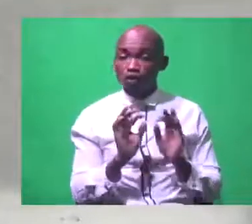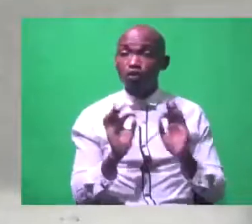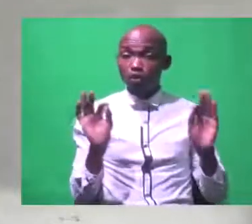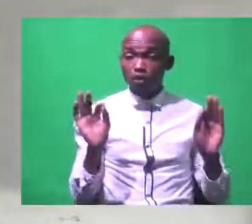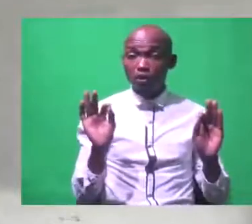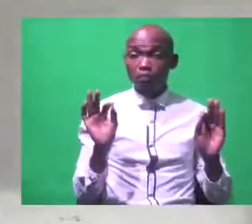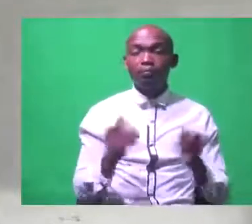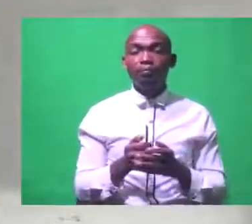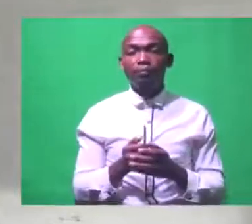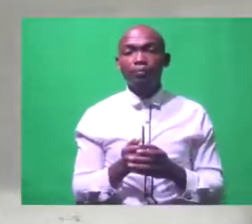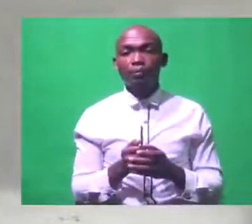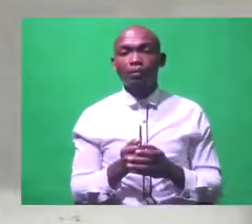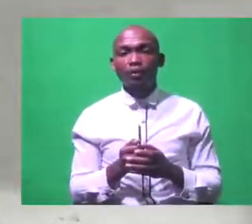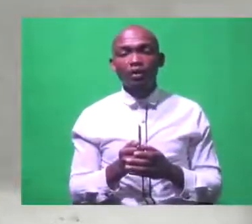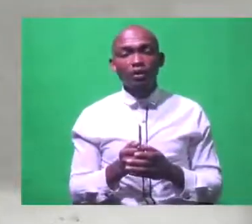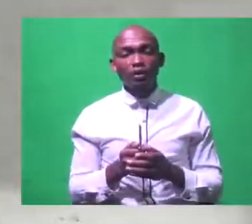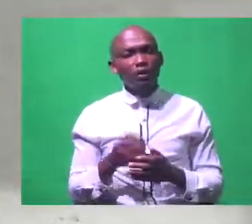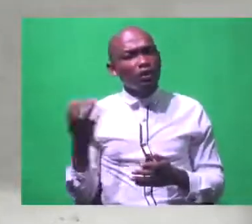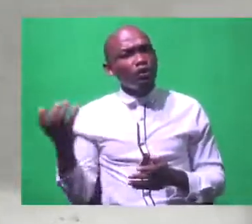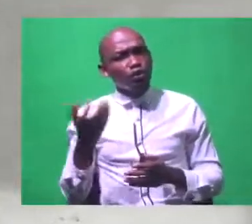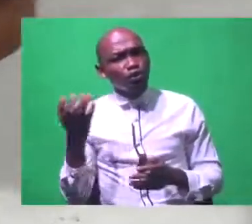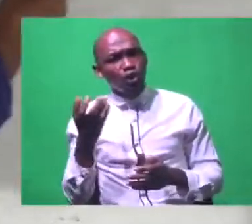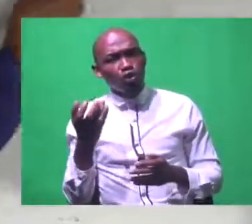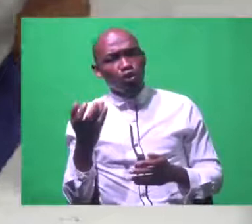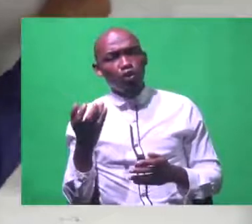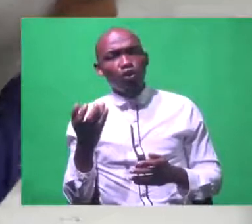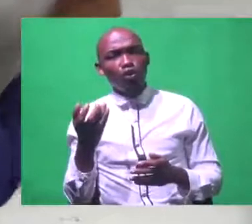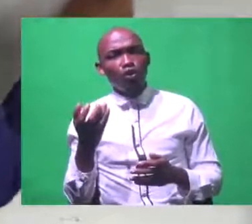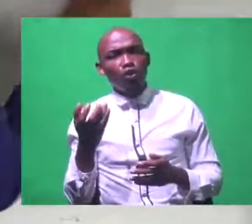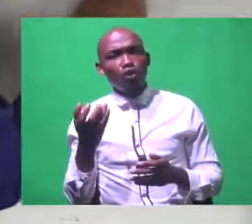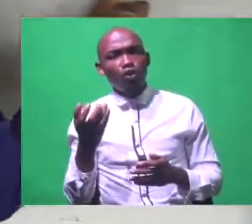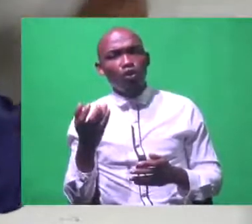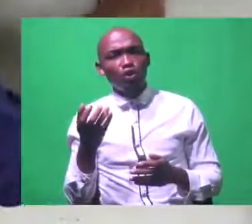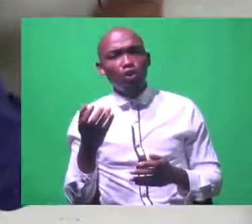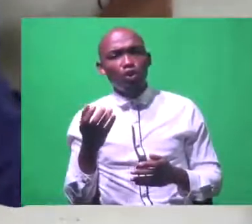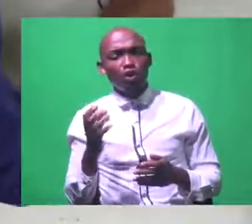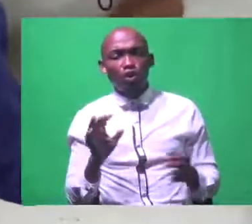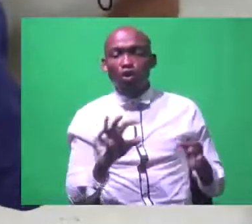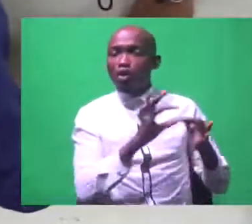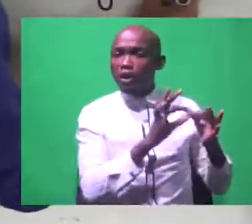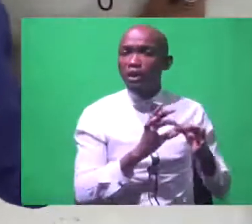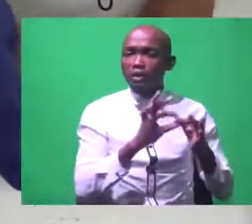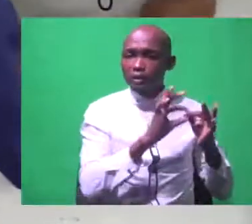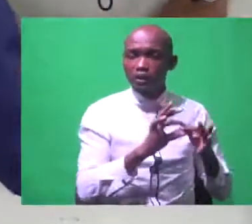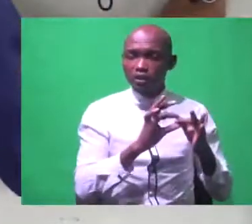Good. Social organization